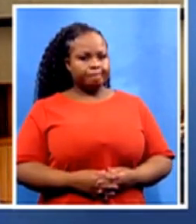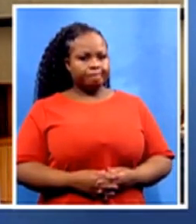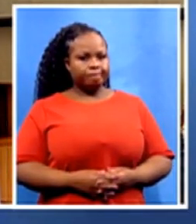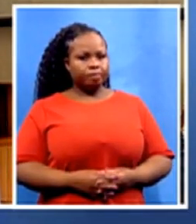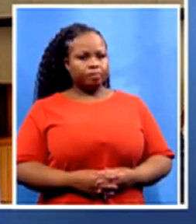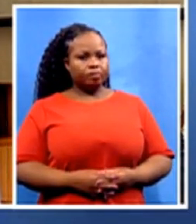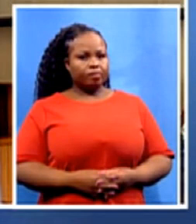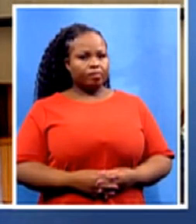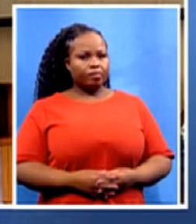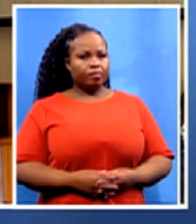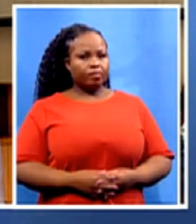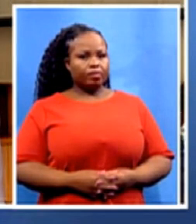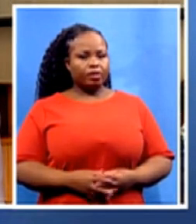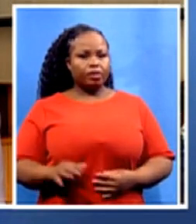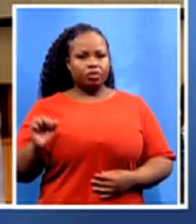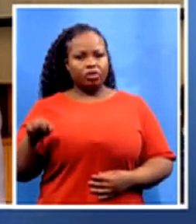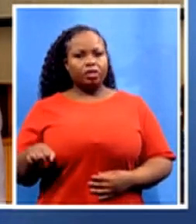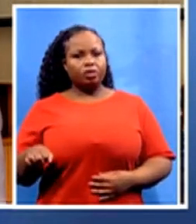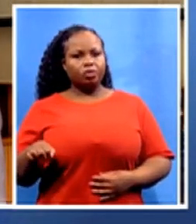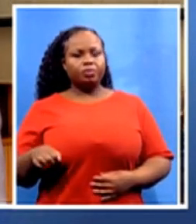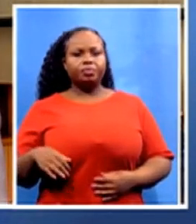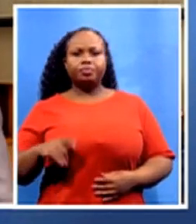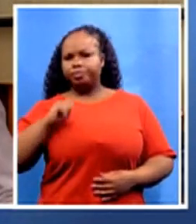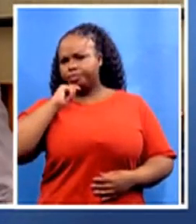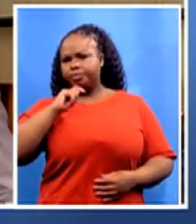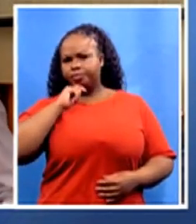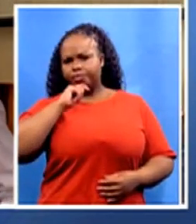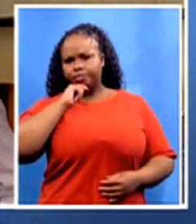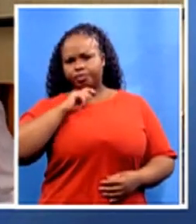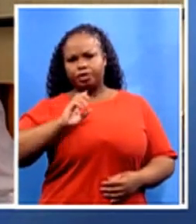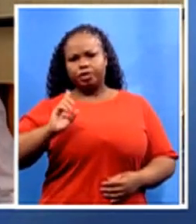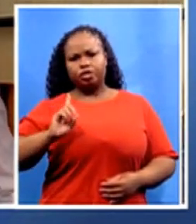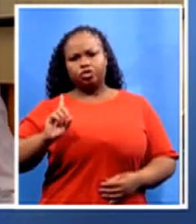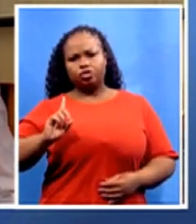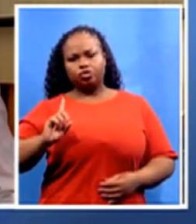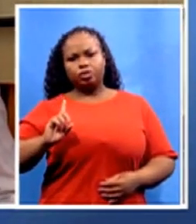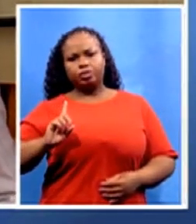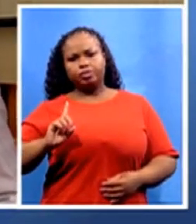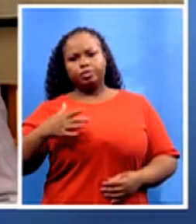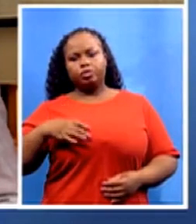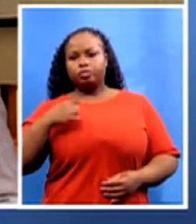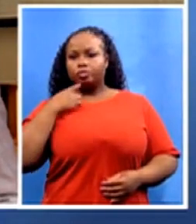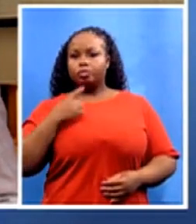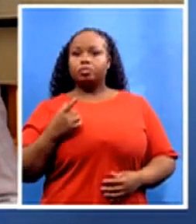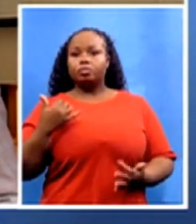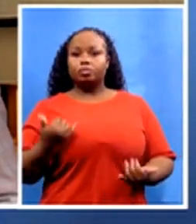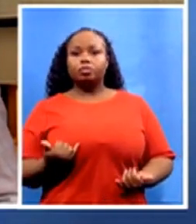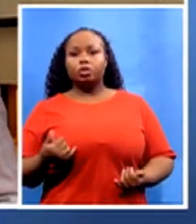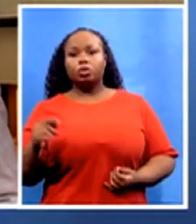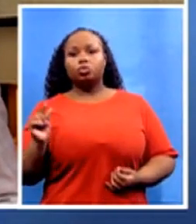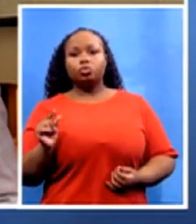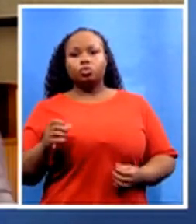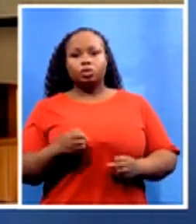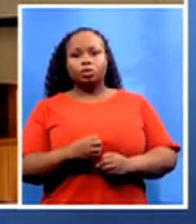Very good morning to you again. Desiree, can tell you that proceedings will get underway anytime soon